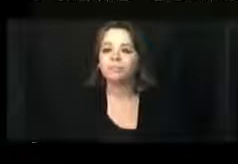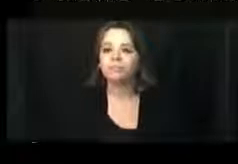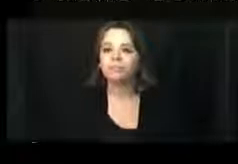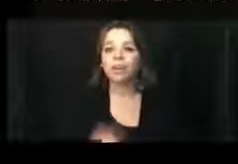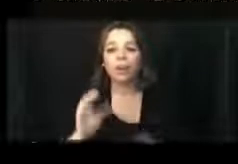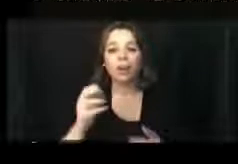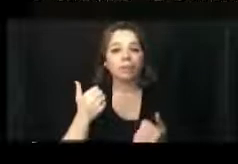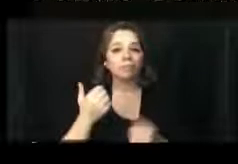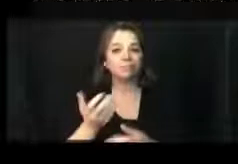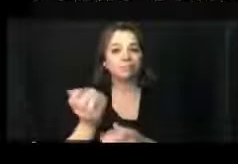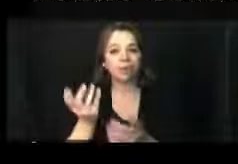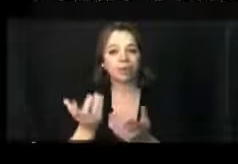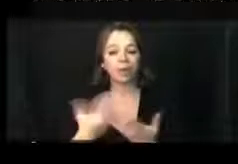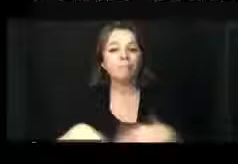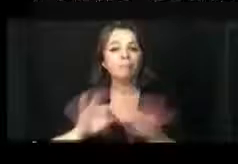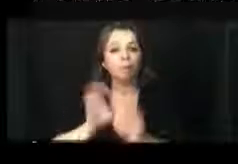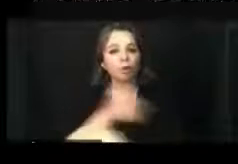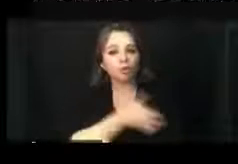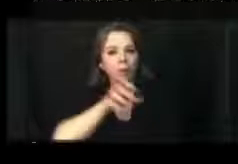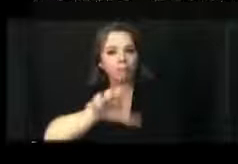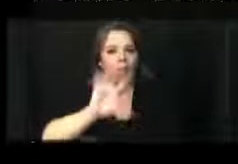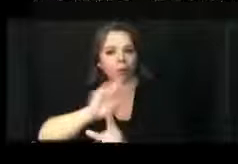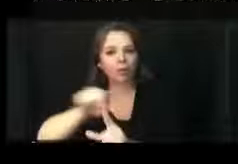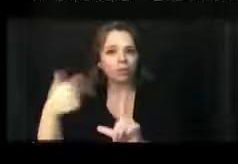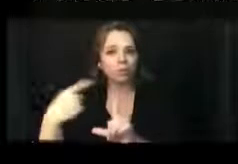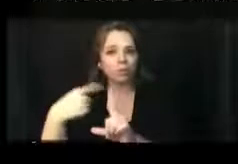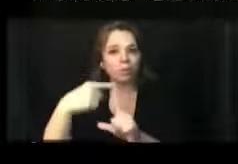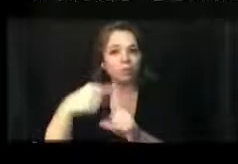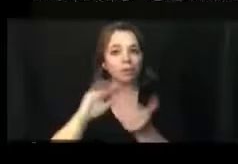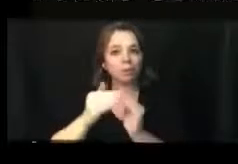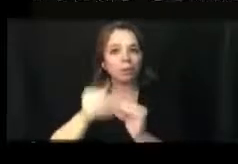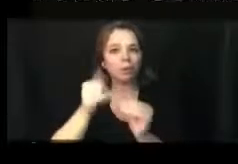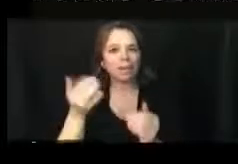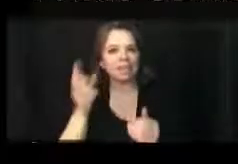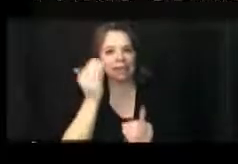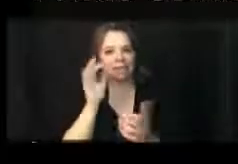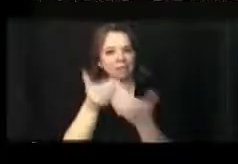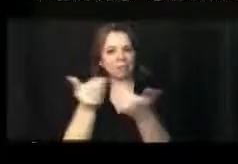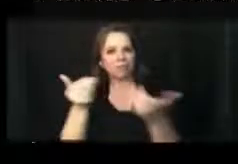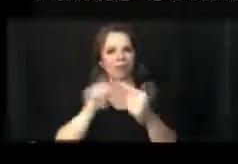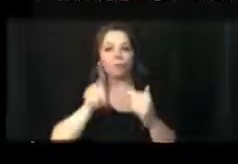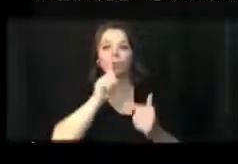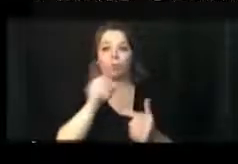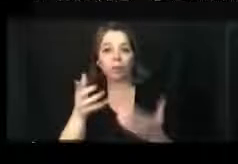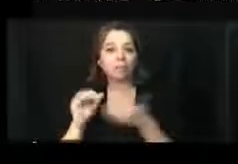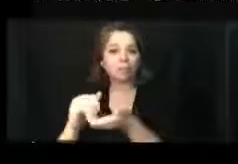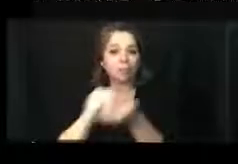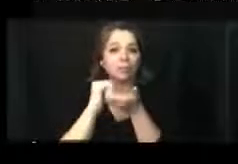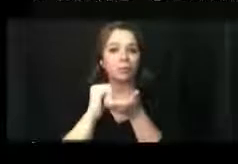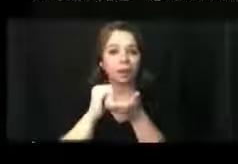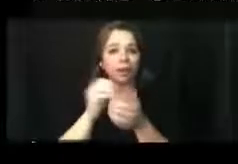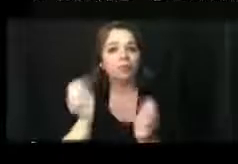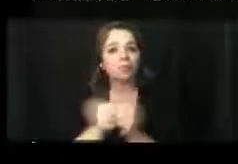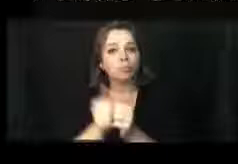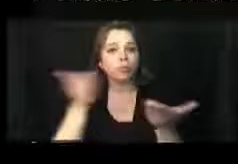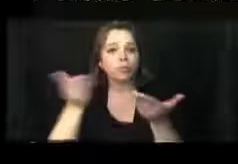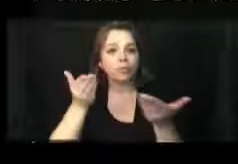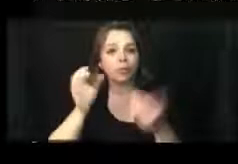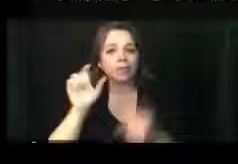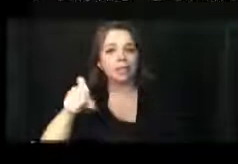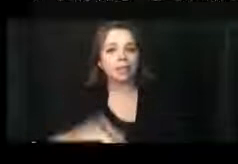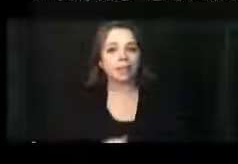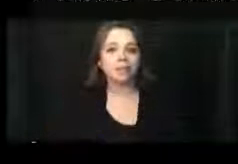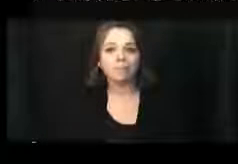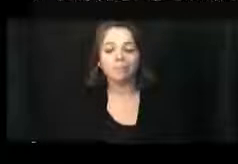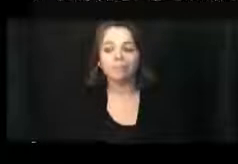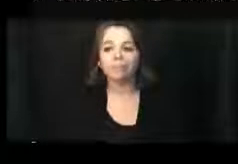that may seem geographically divided, but are united in some of the services that they seek. For our assembly districts, we are able to focus